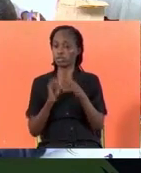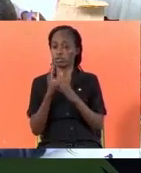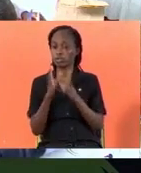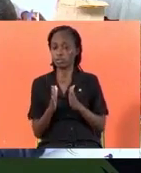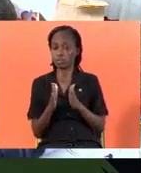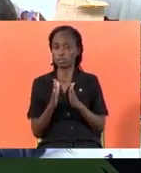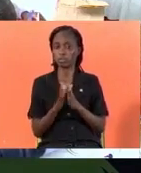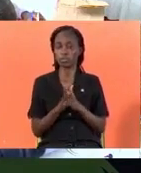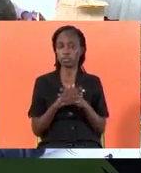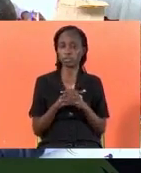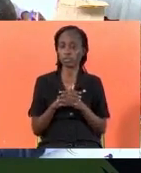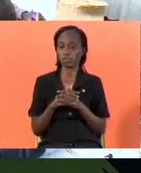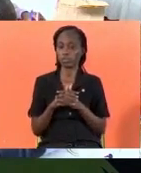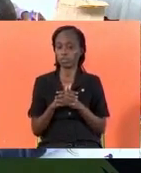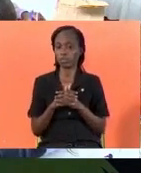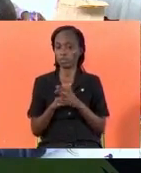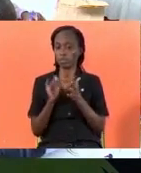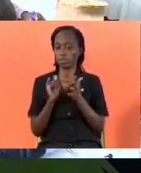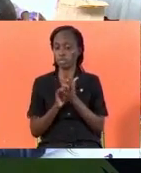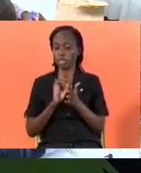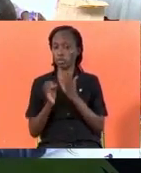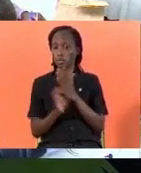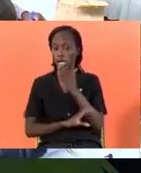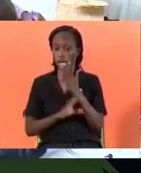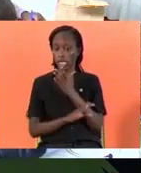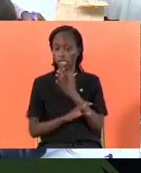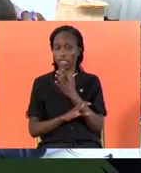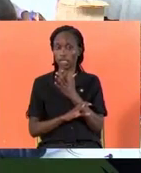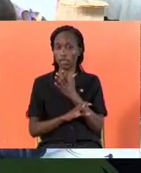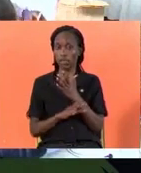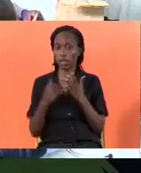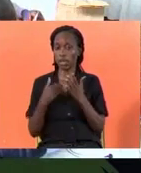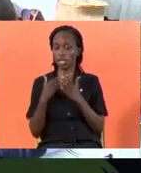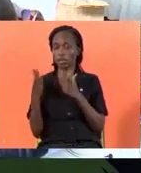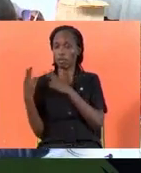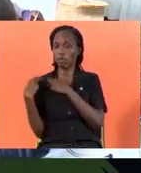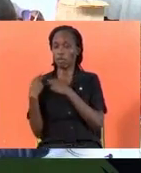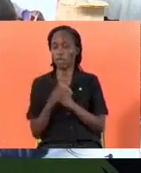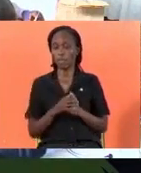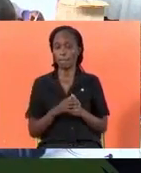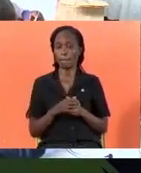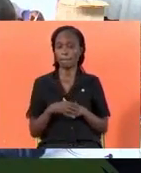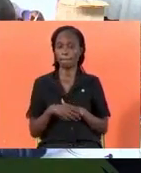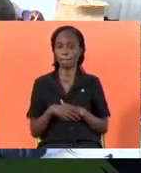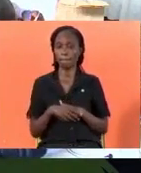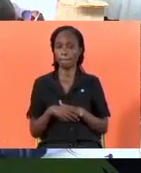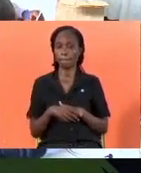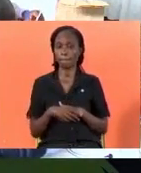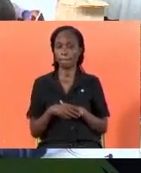into consideration that our country, as a media law and in our